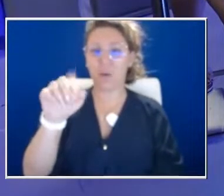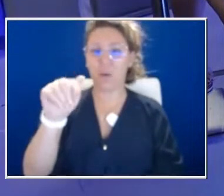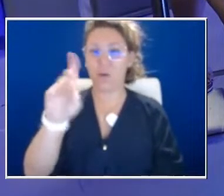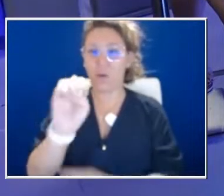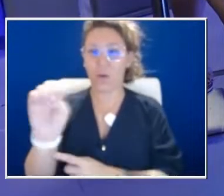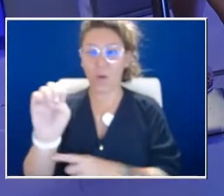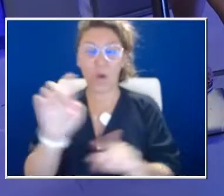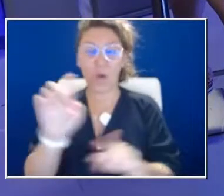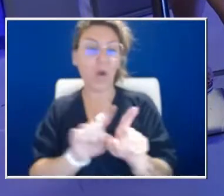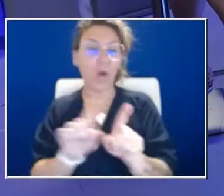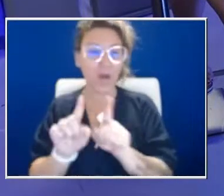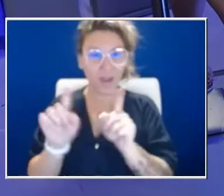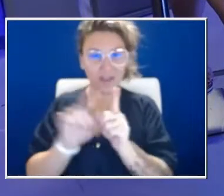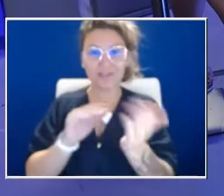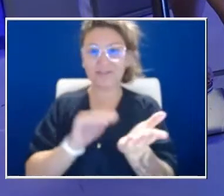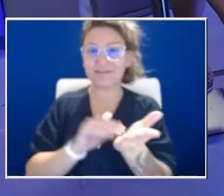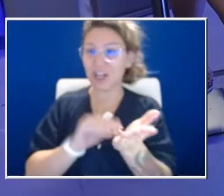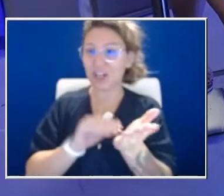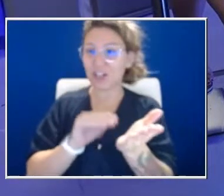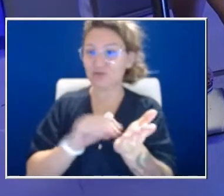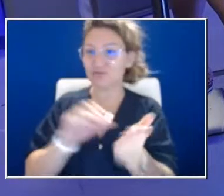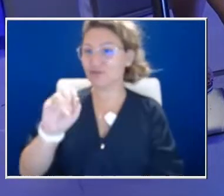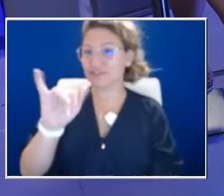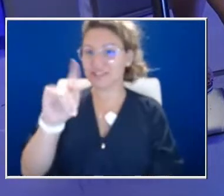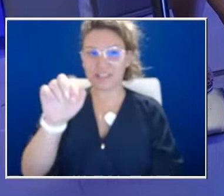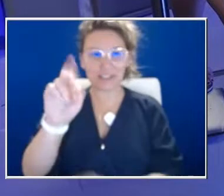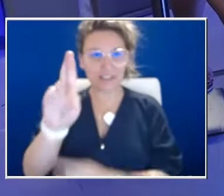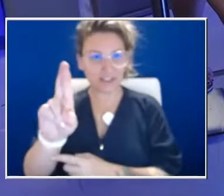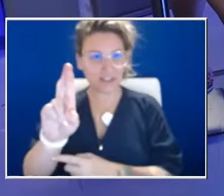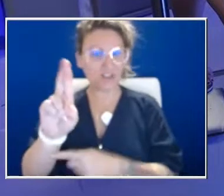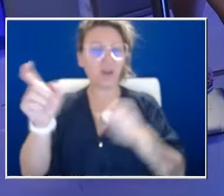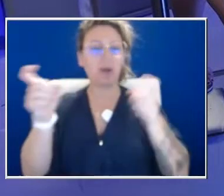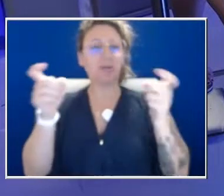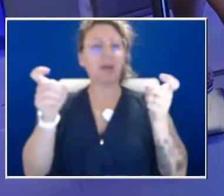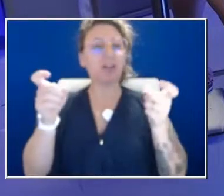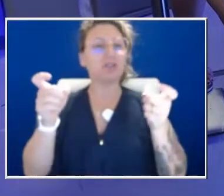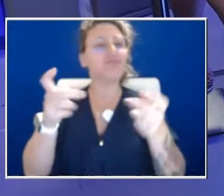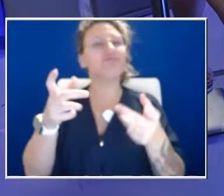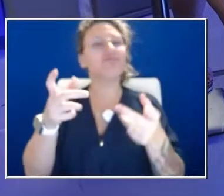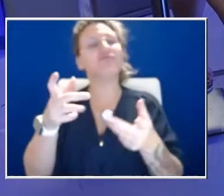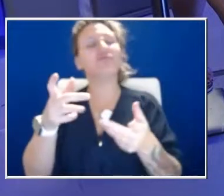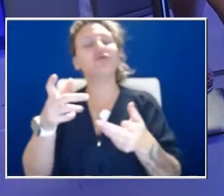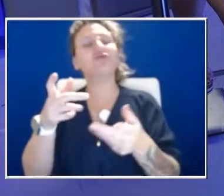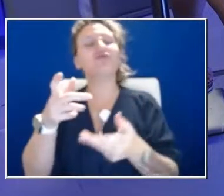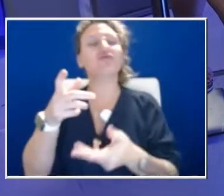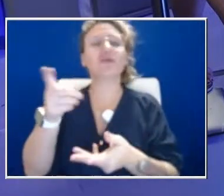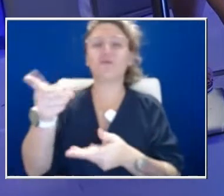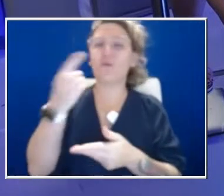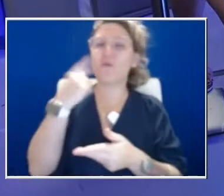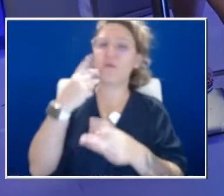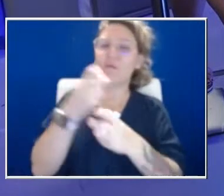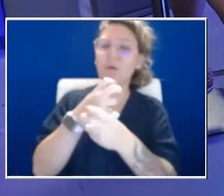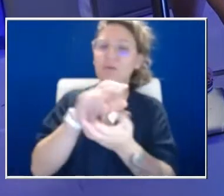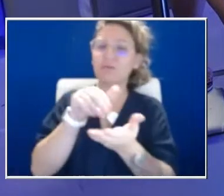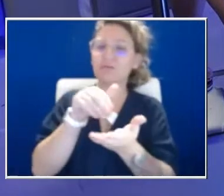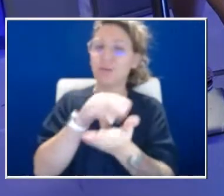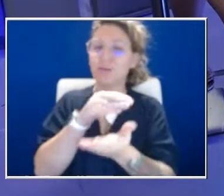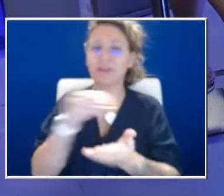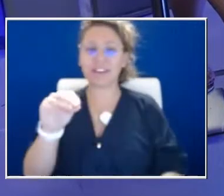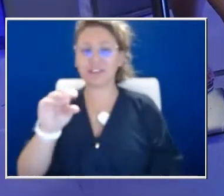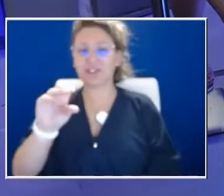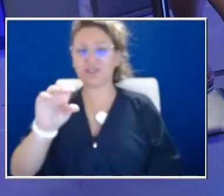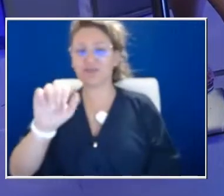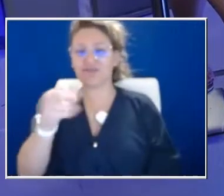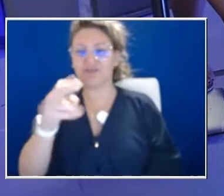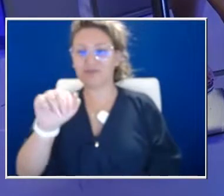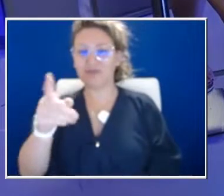Elizabeth Silver, Managing Director of the Kansas Poison Control Center here at the Health System, and cardiologist, Dr. Shannon Hoos-Thompson. Good morning. You didn't